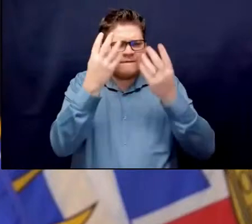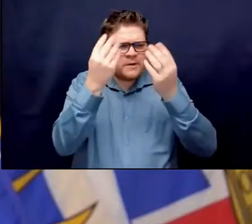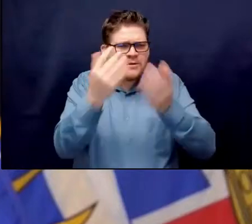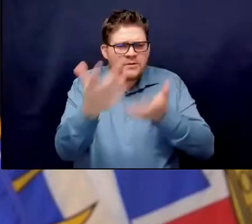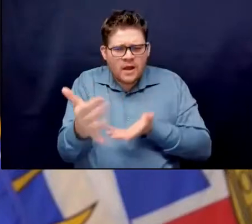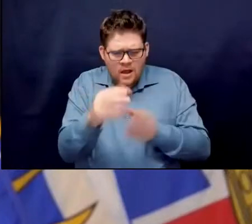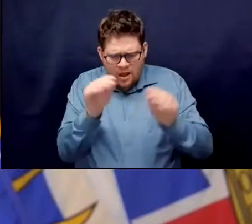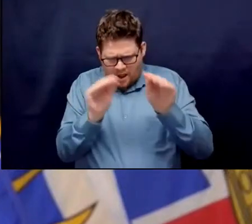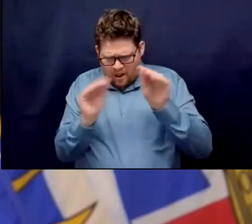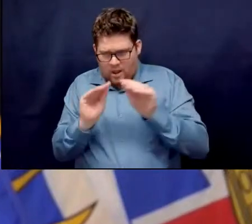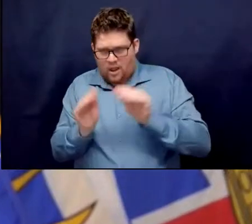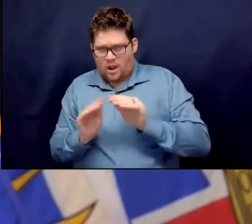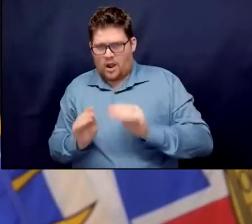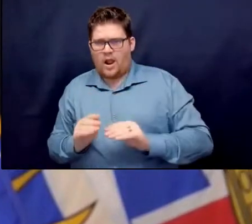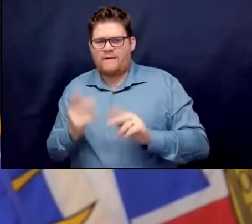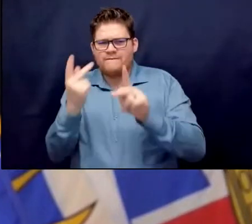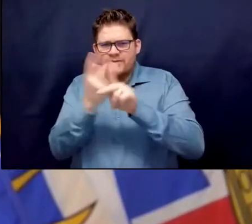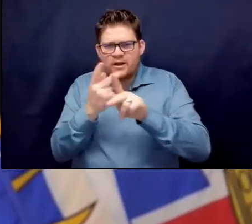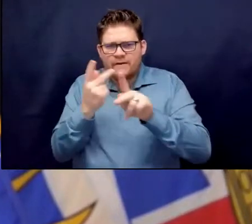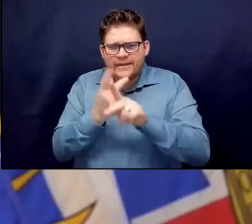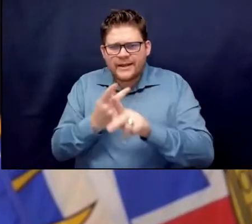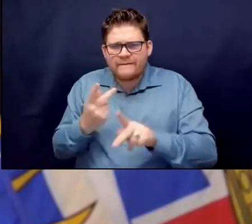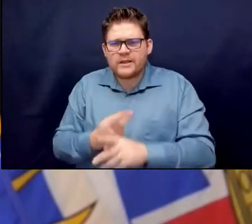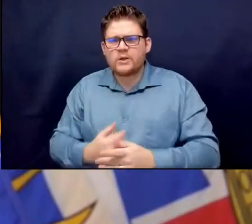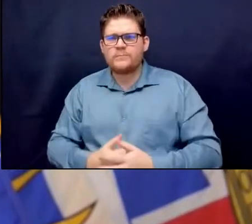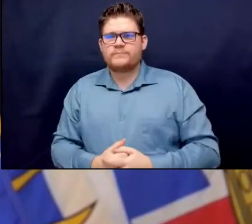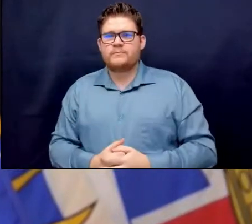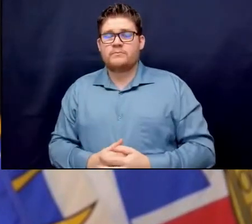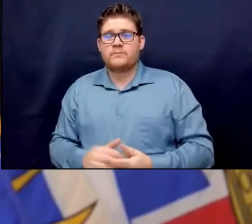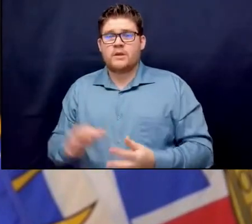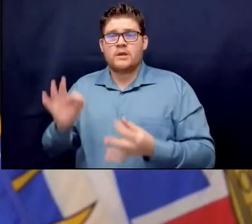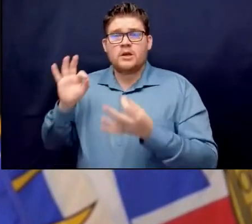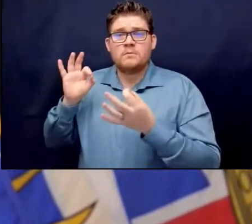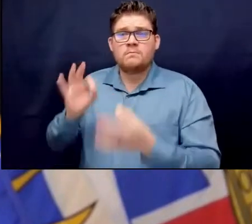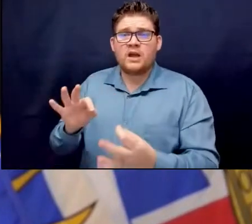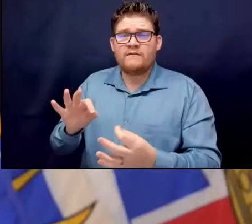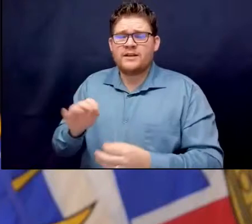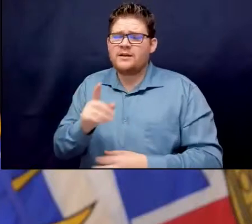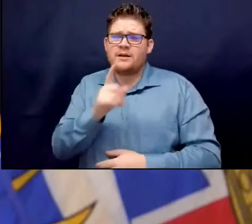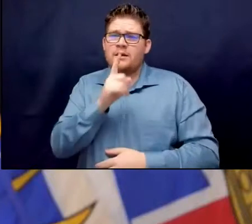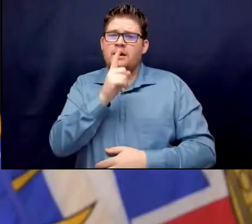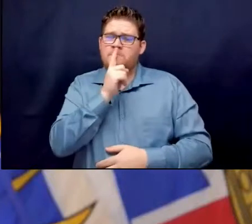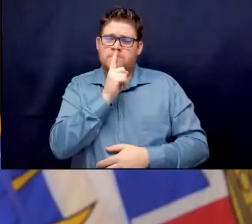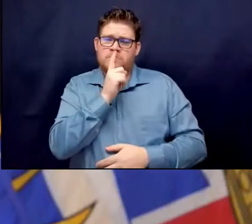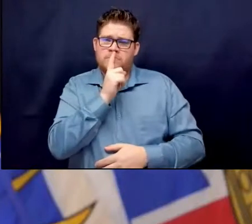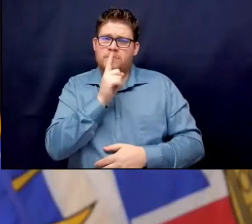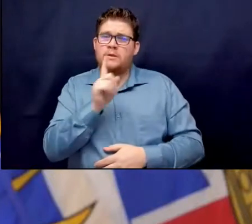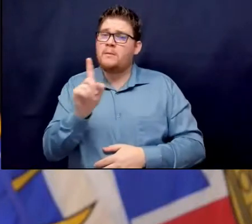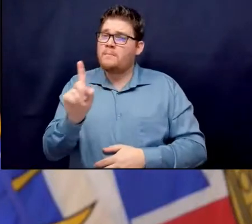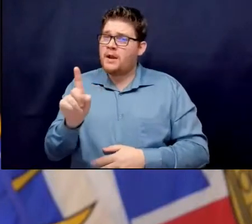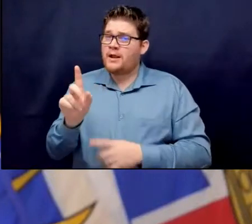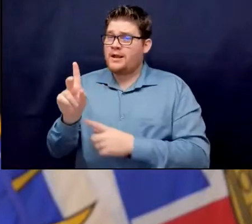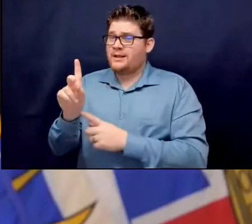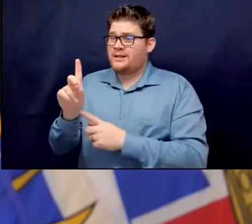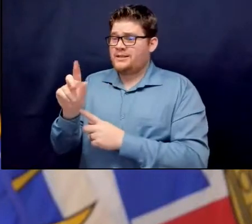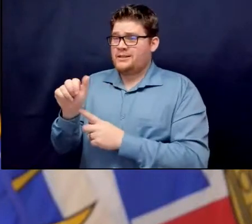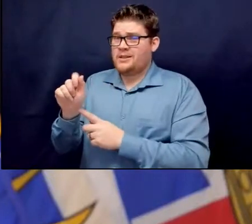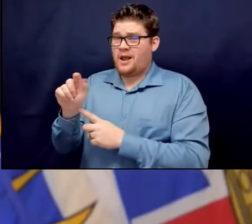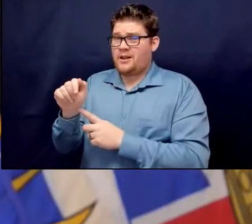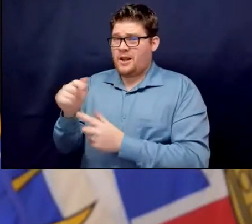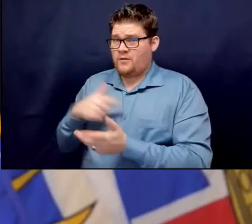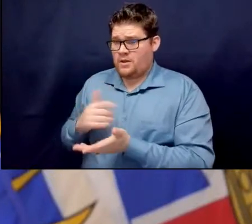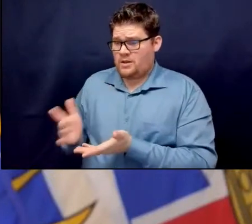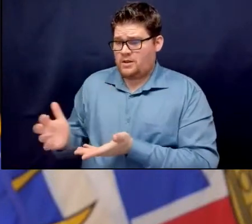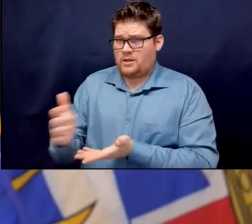what we focused on is hospitalization and the new admissions to hospital. And that is robust data.